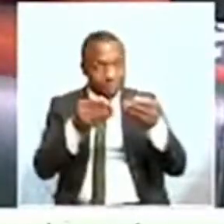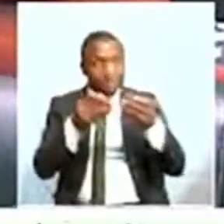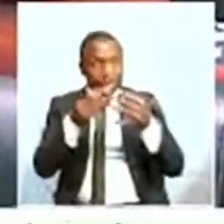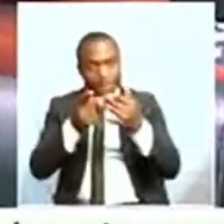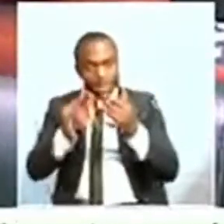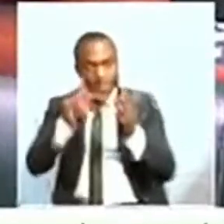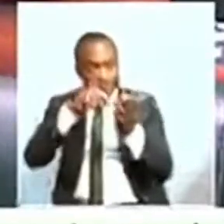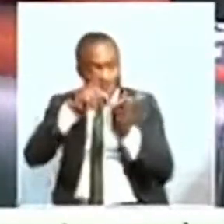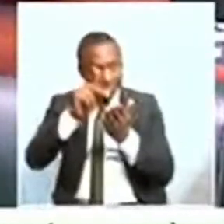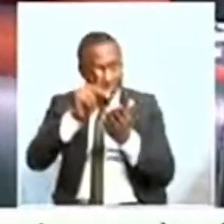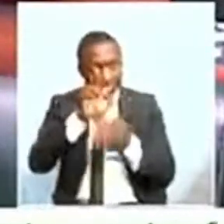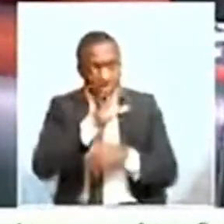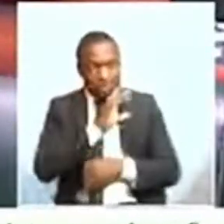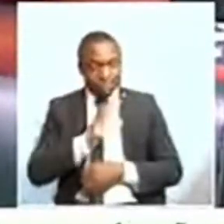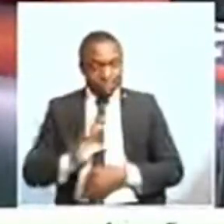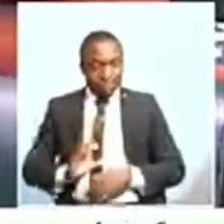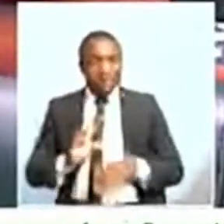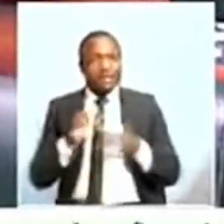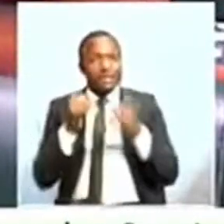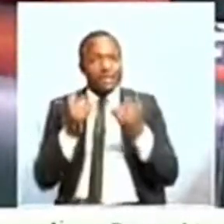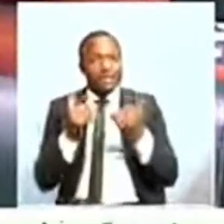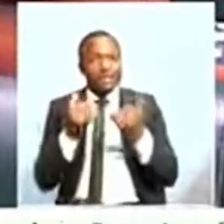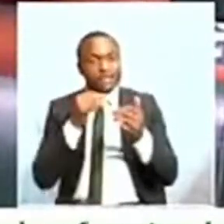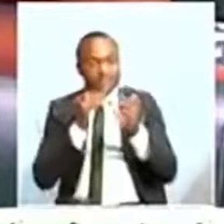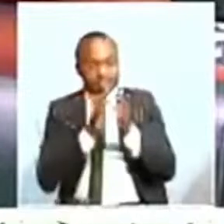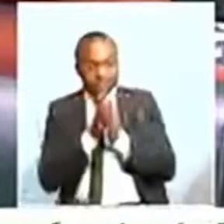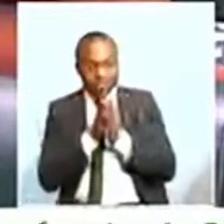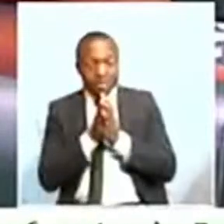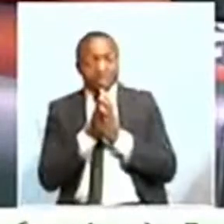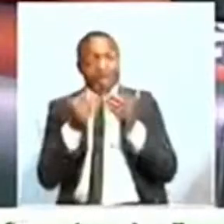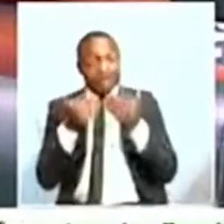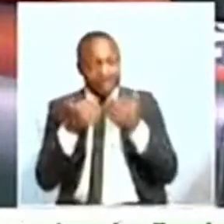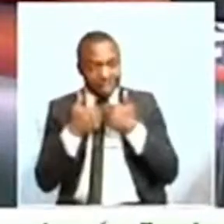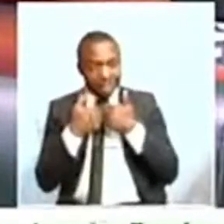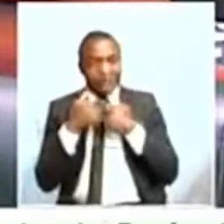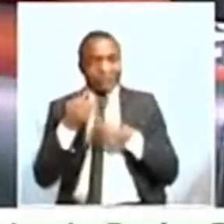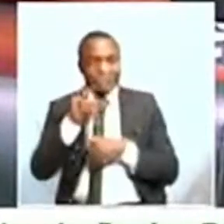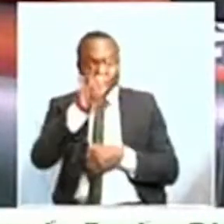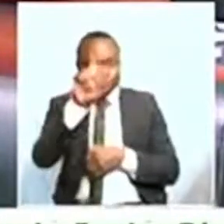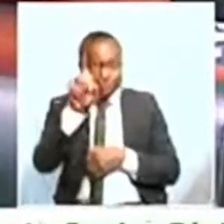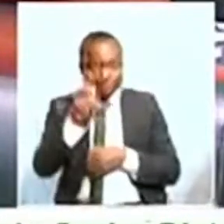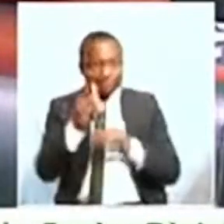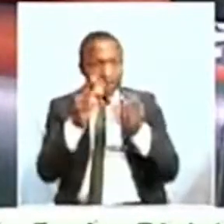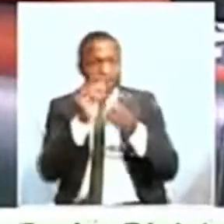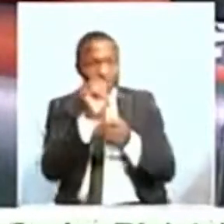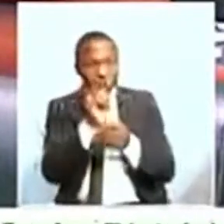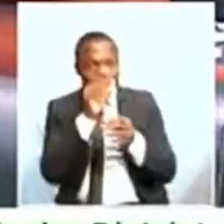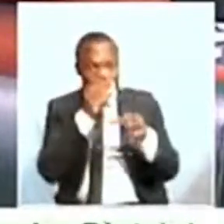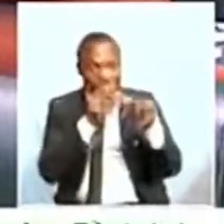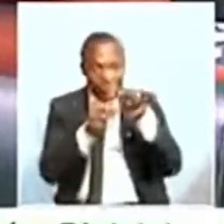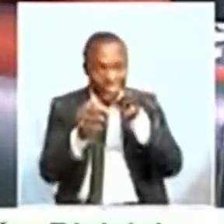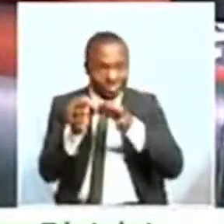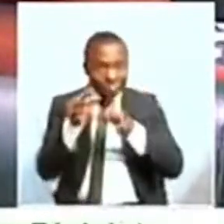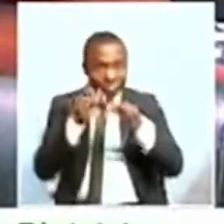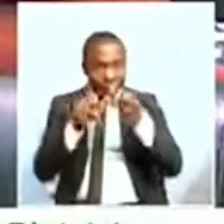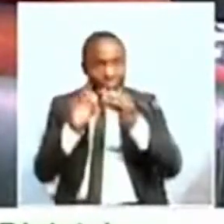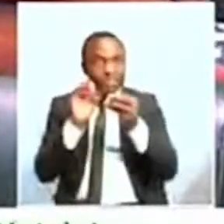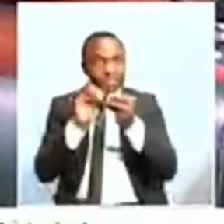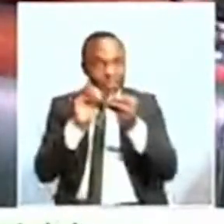to the contractor. Now, the interest which I have and the question which I want you to clarify